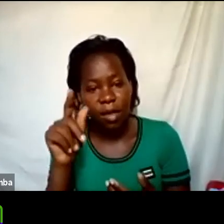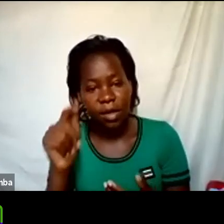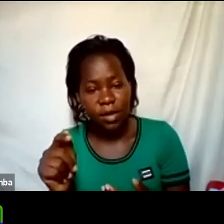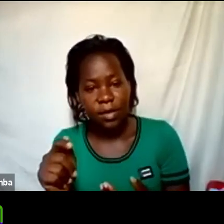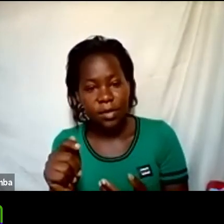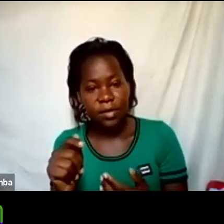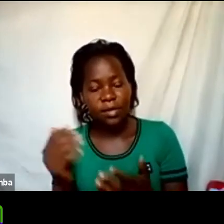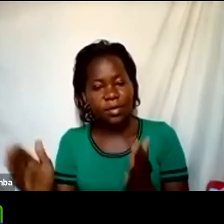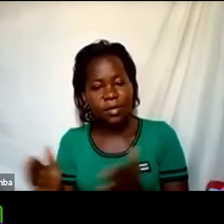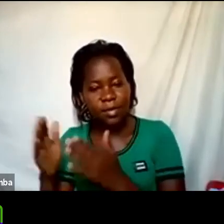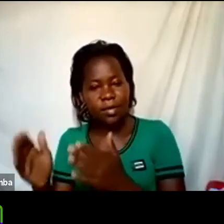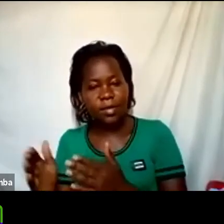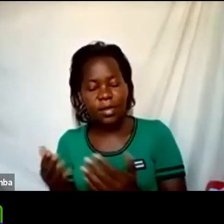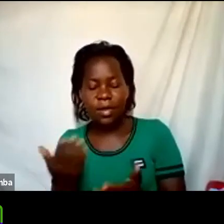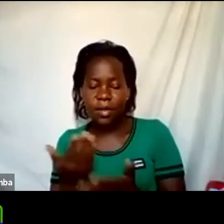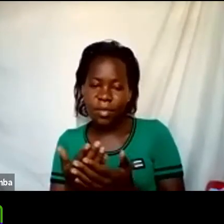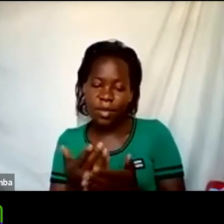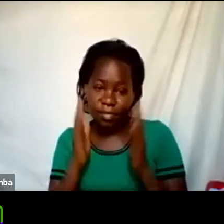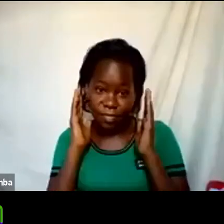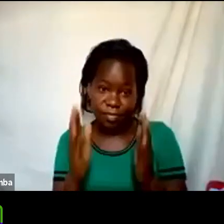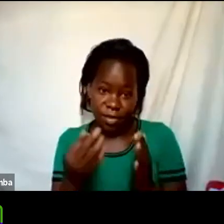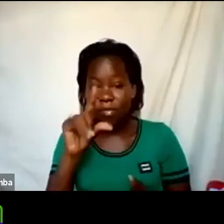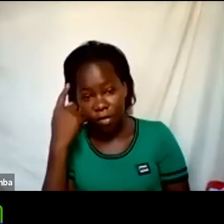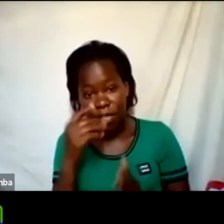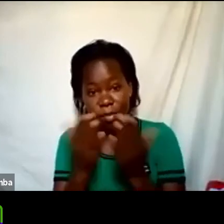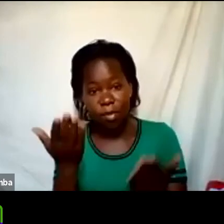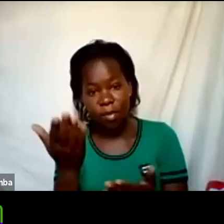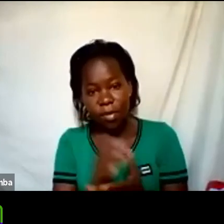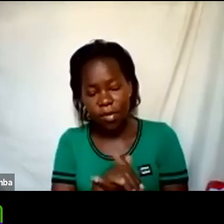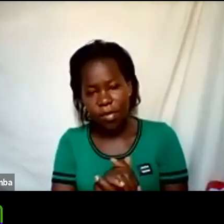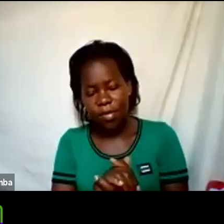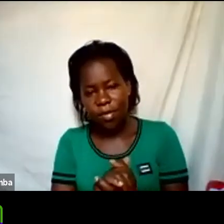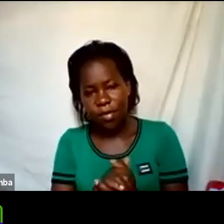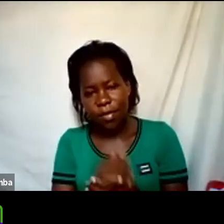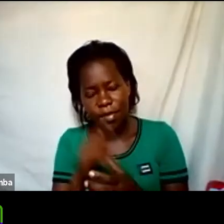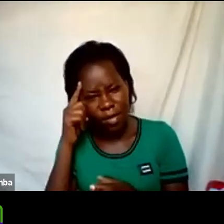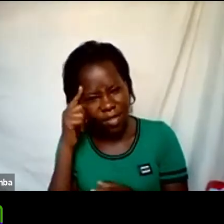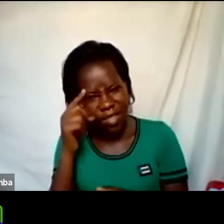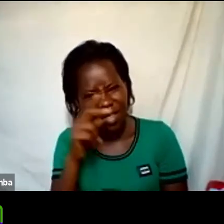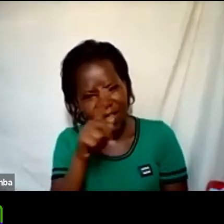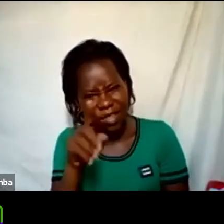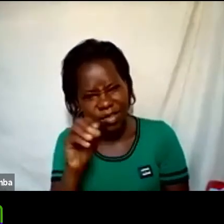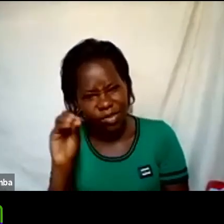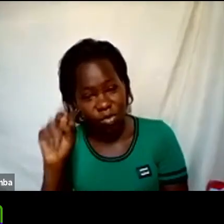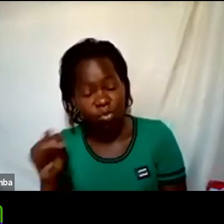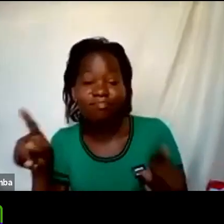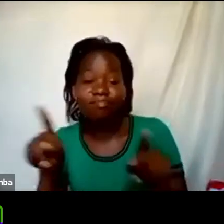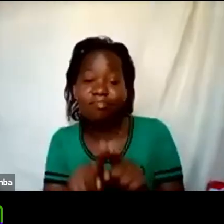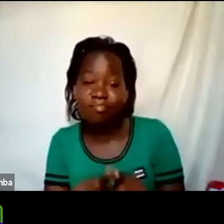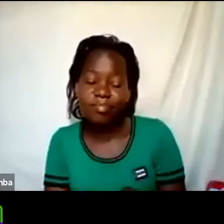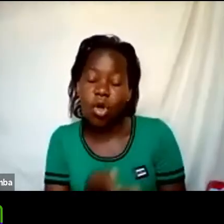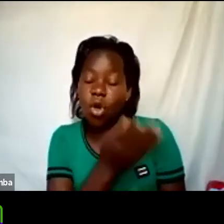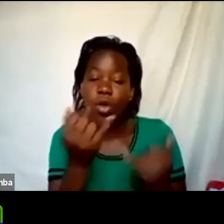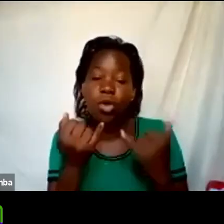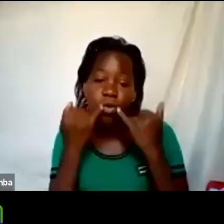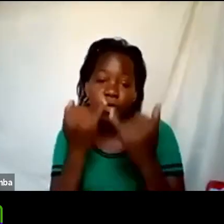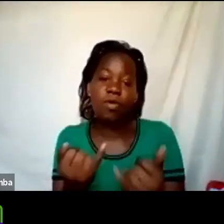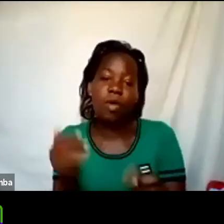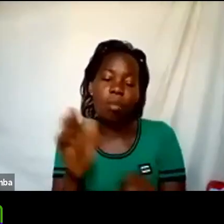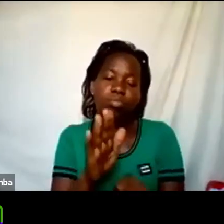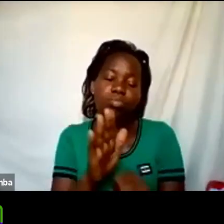a live session on Facebook. And I think there's going to be a Zoom link as well. So most of this information will be available on our social media handles.